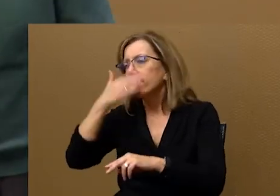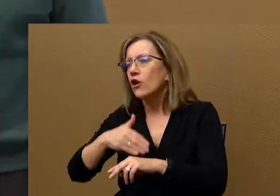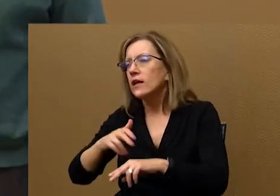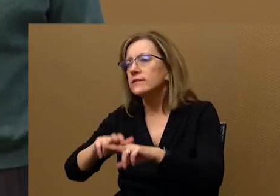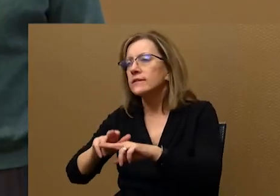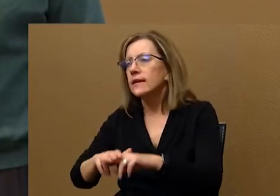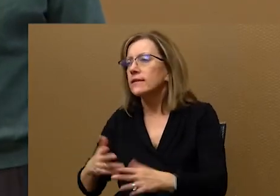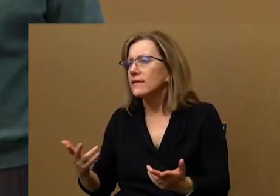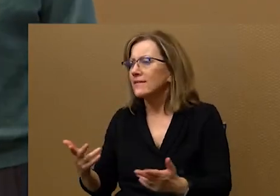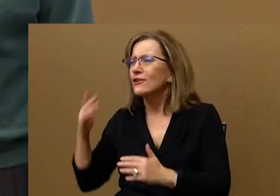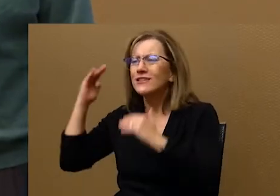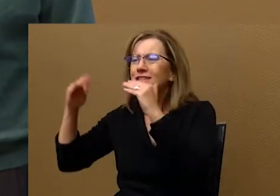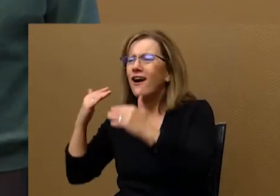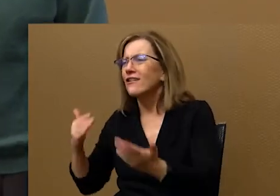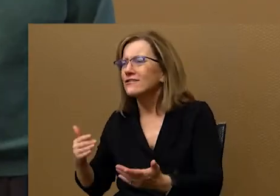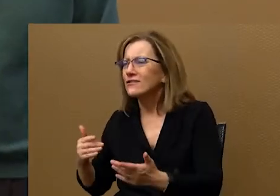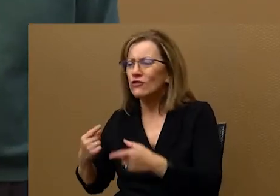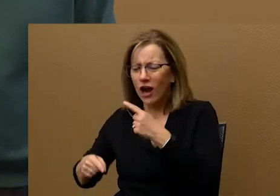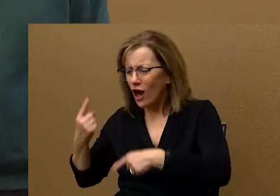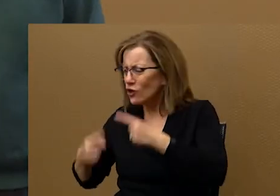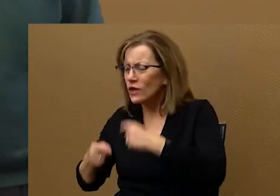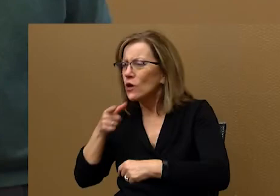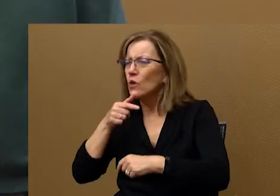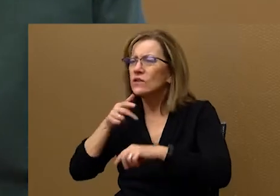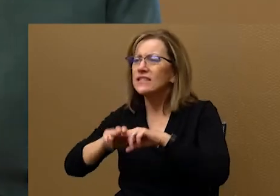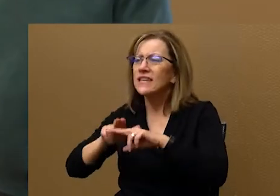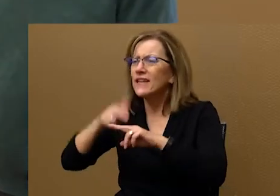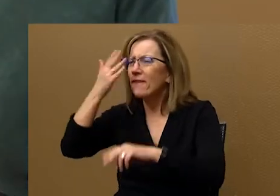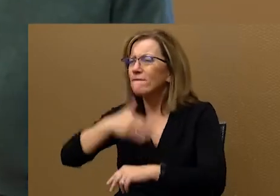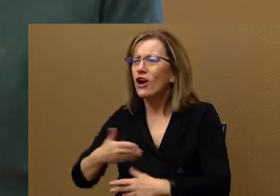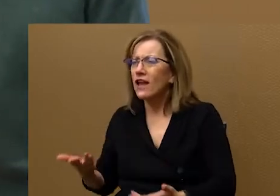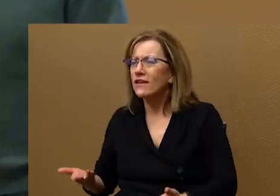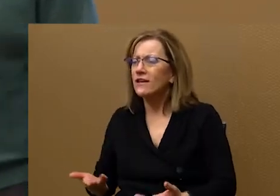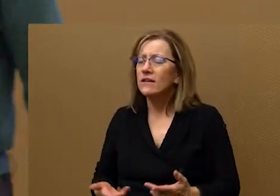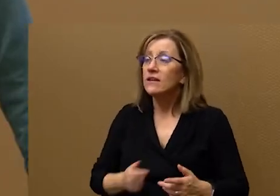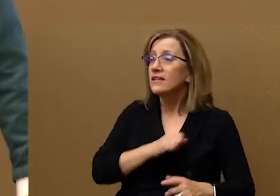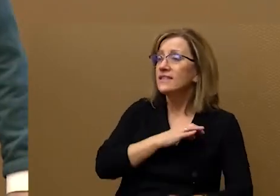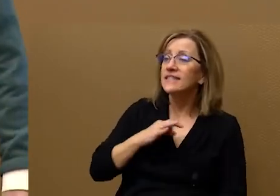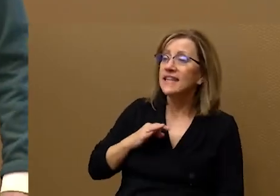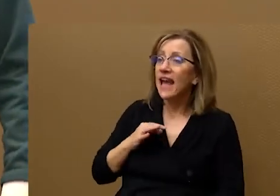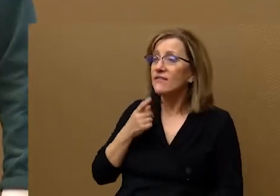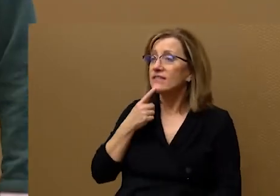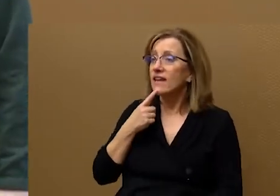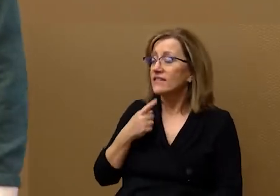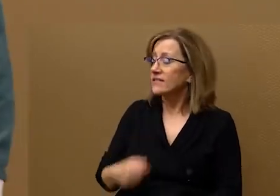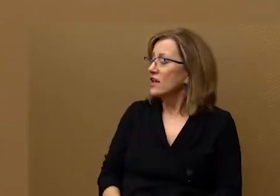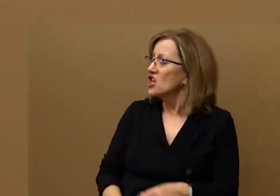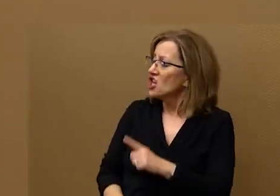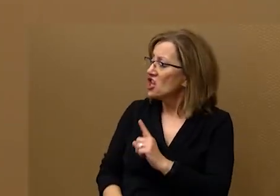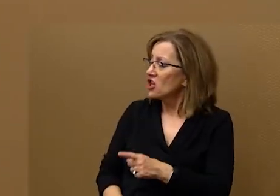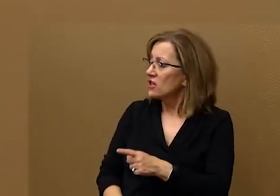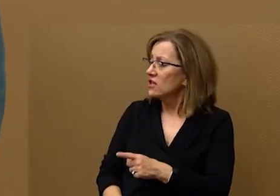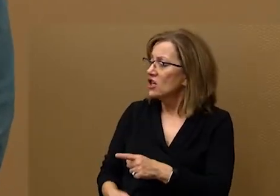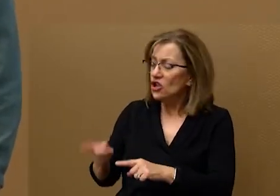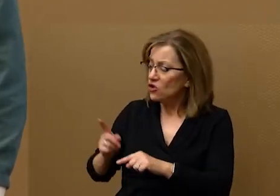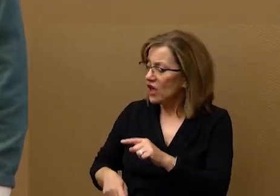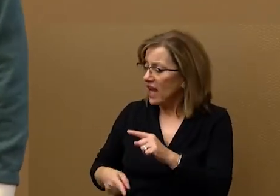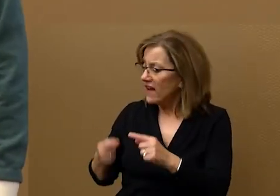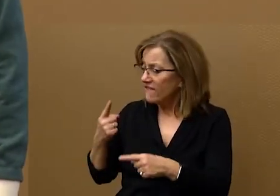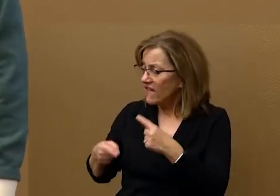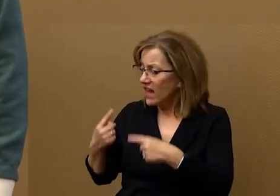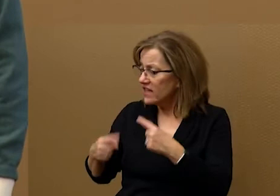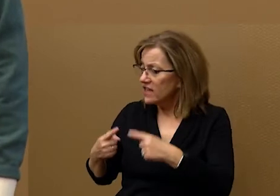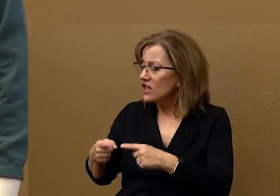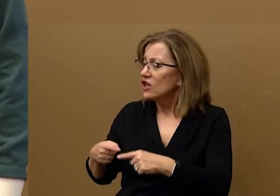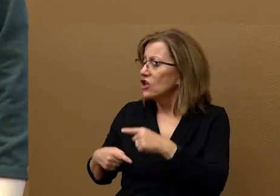are adults. Who's going to sit in the front seat? The staff person goes, look, you can't fight. You go in